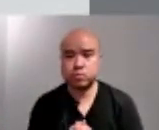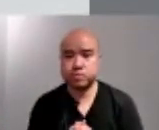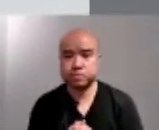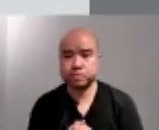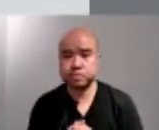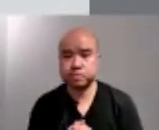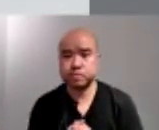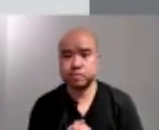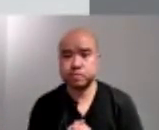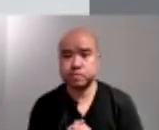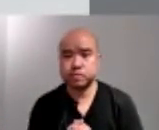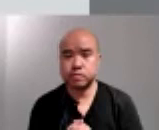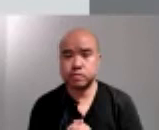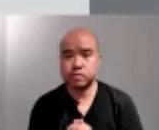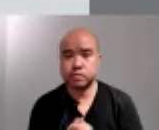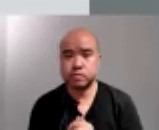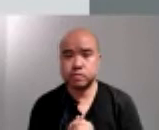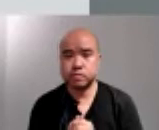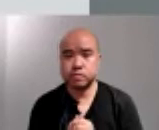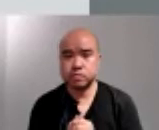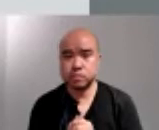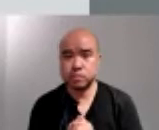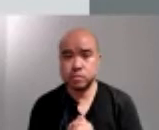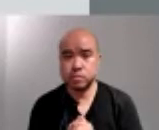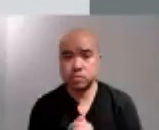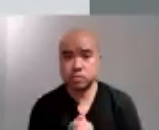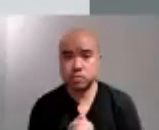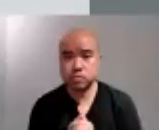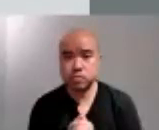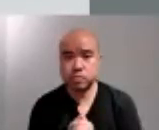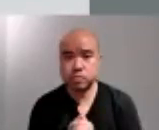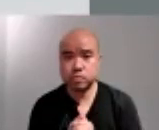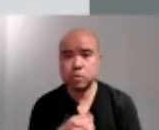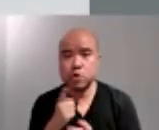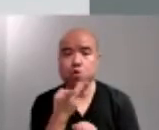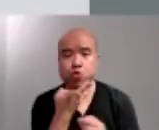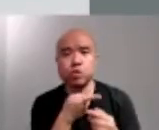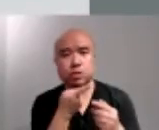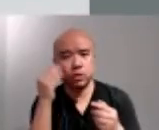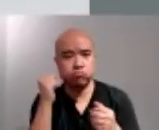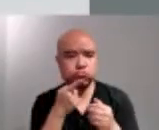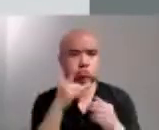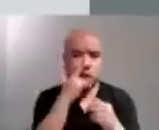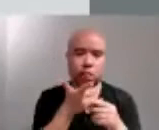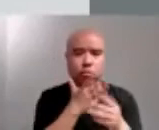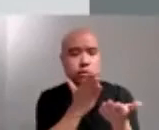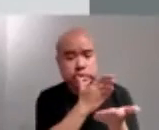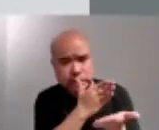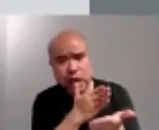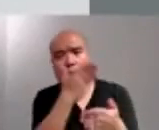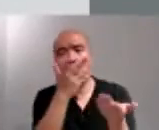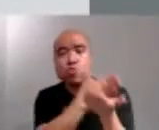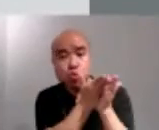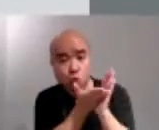with global partners, sharing our company building experiences in Korea, and the expertise in